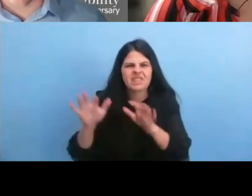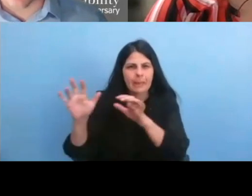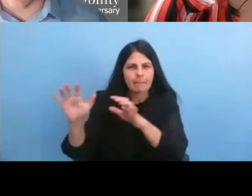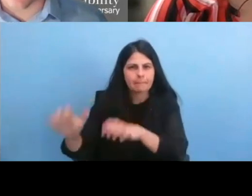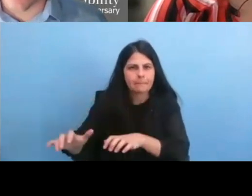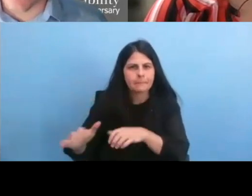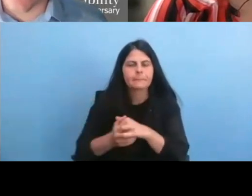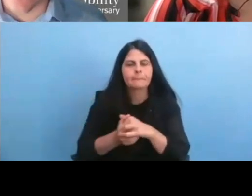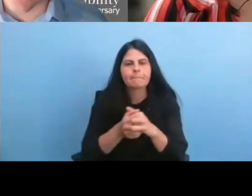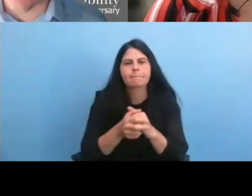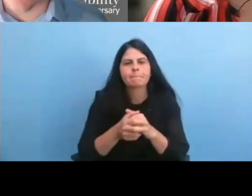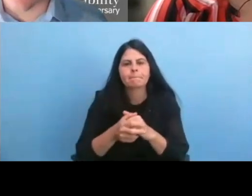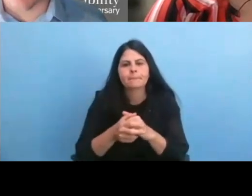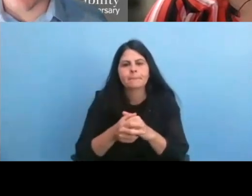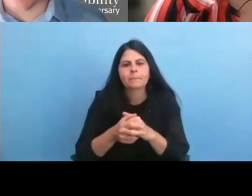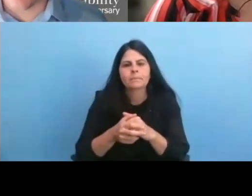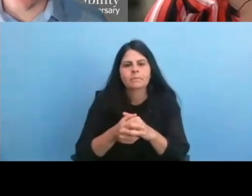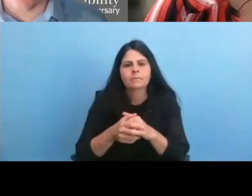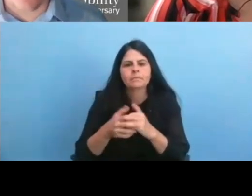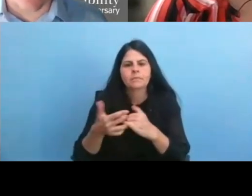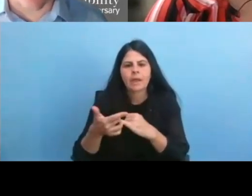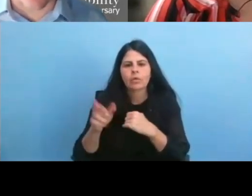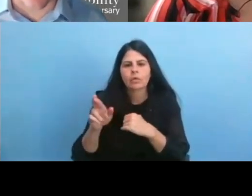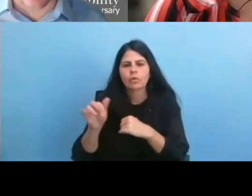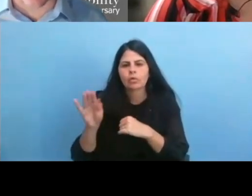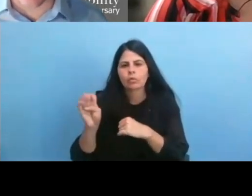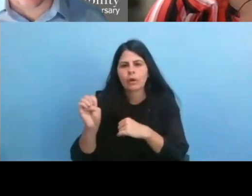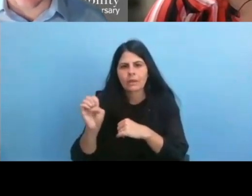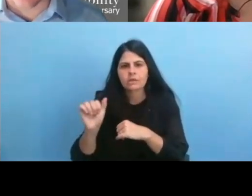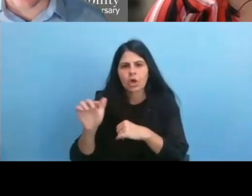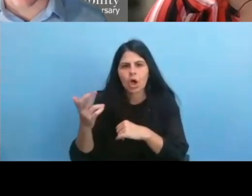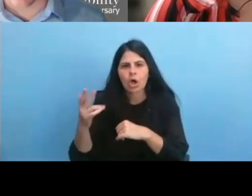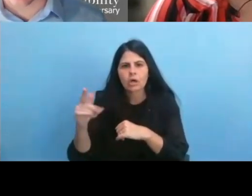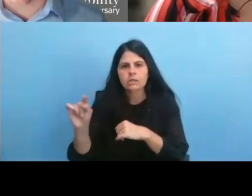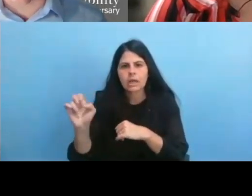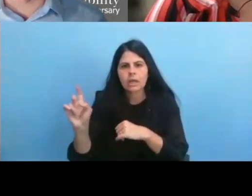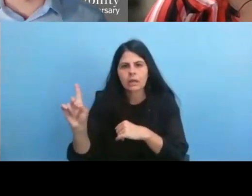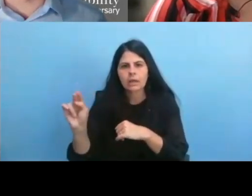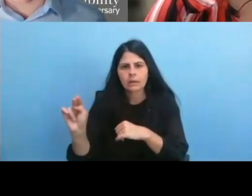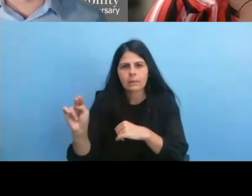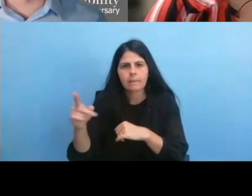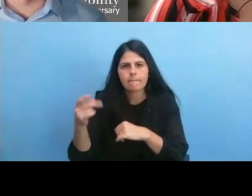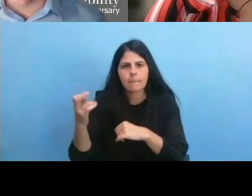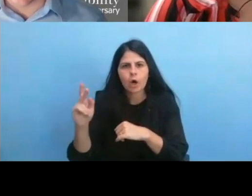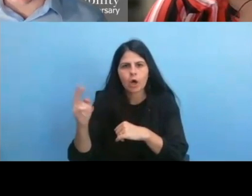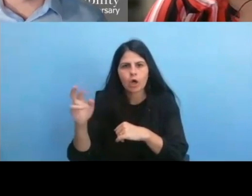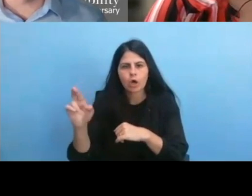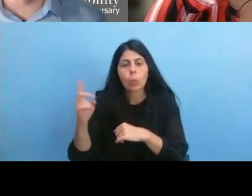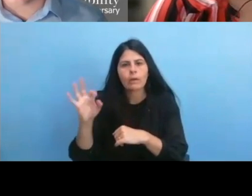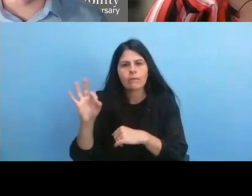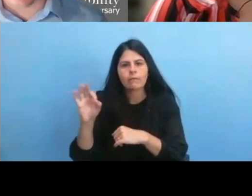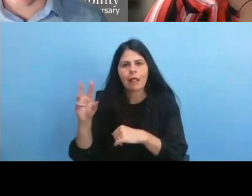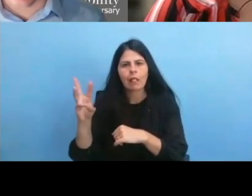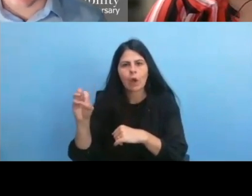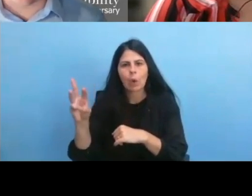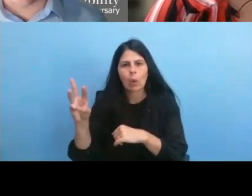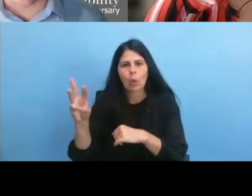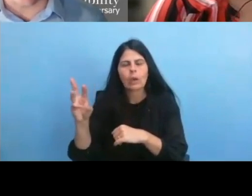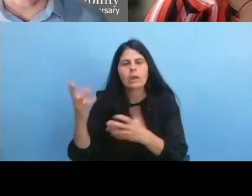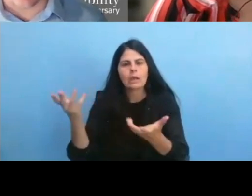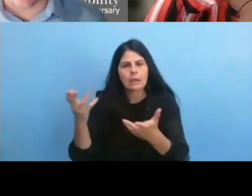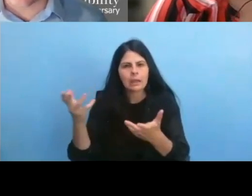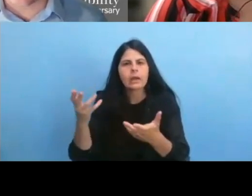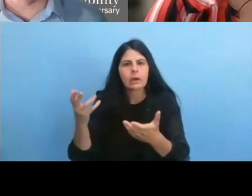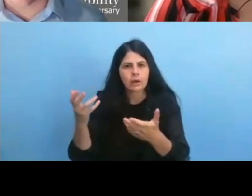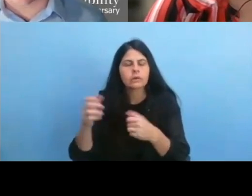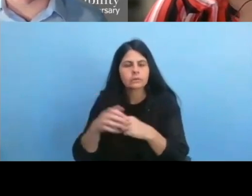question from Grace Ogden Parker, who is one of our policy fellows here at RespectAbility, who asks, how do we combat ableism